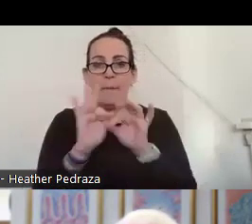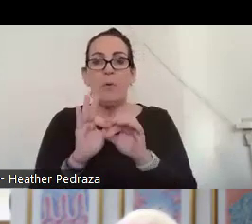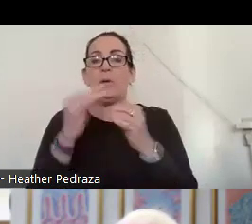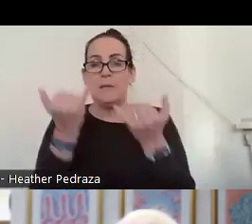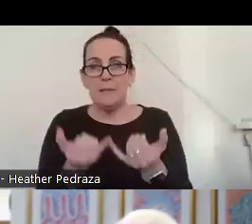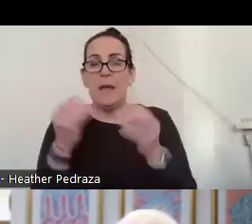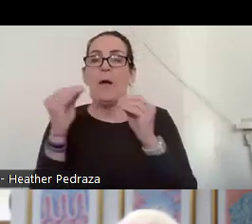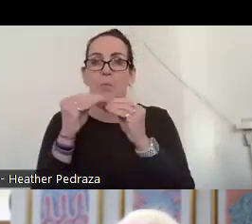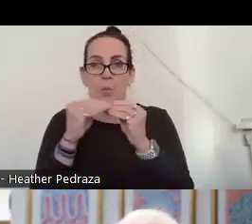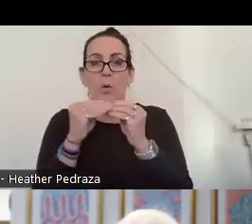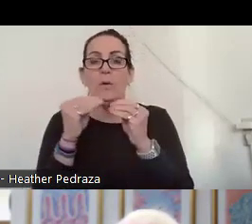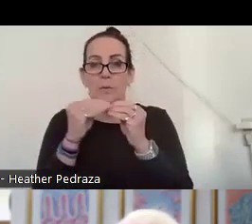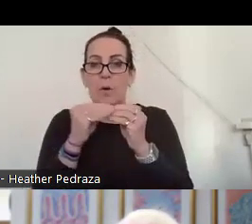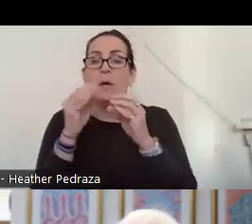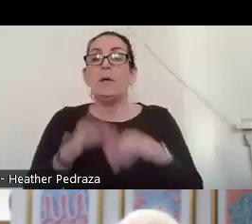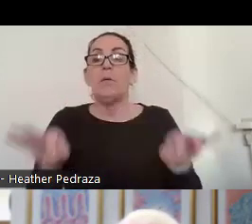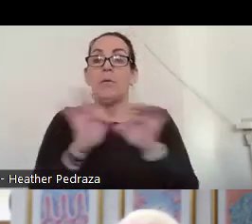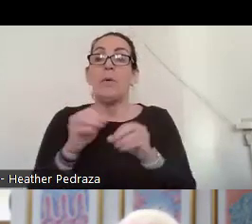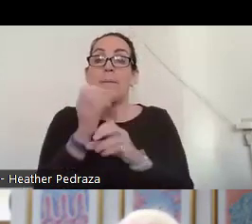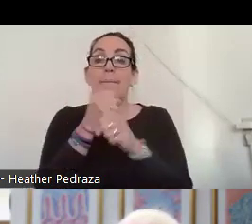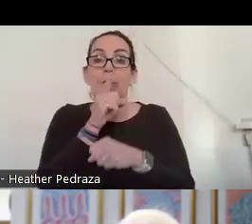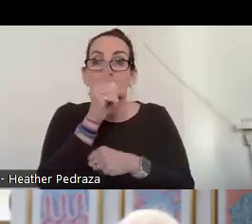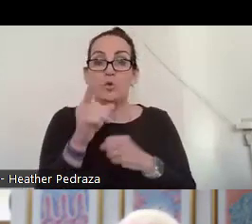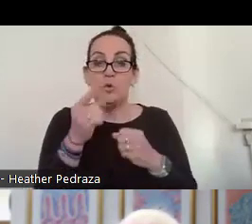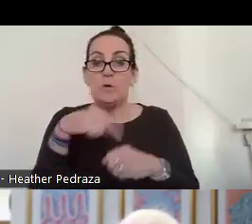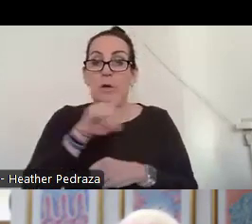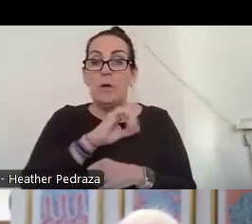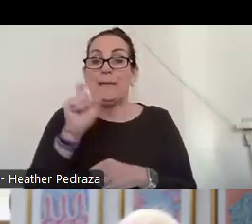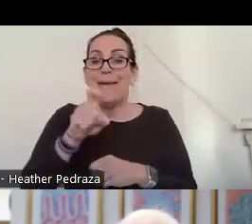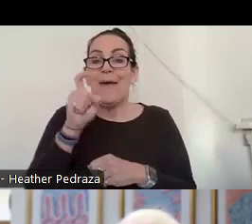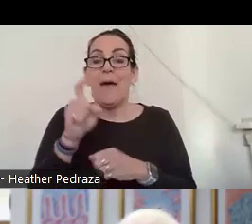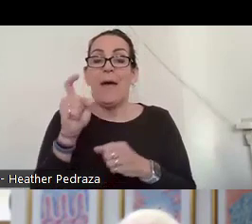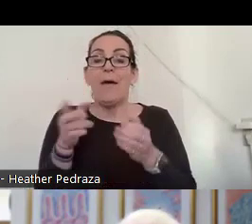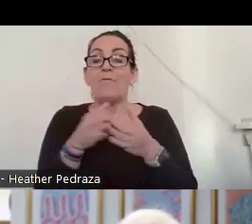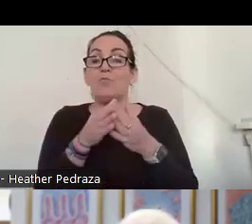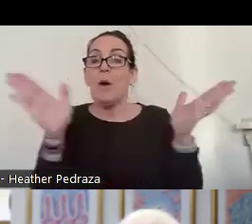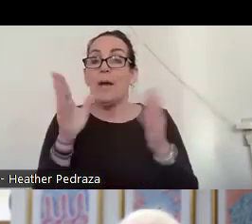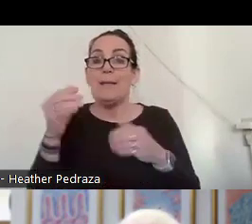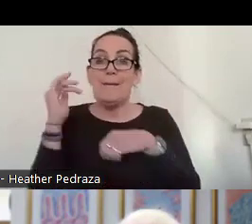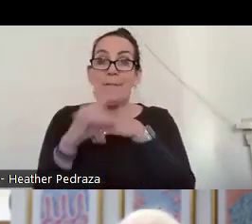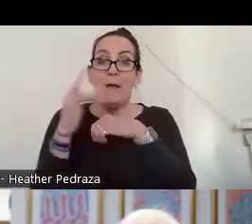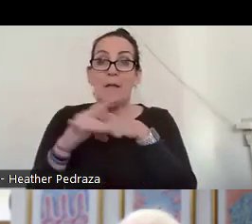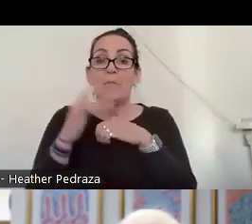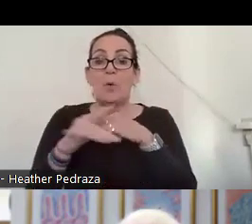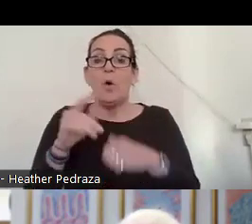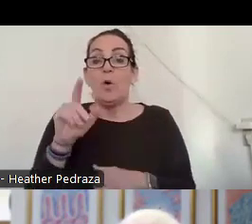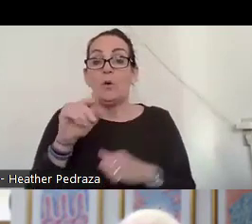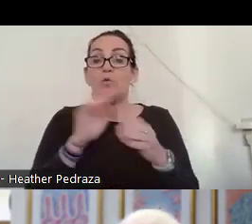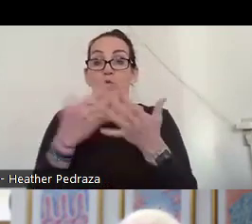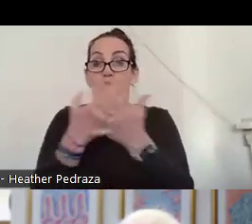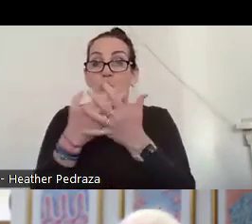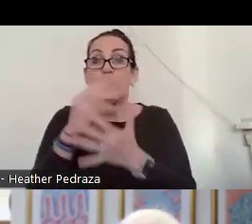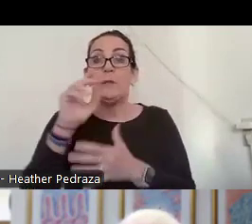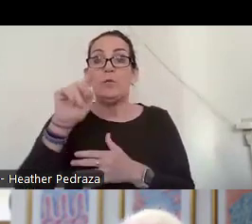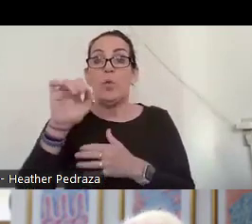of that, and we need to be making sure that we have widely available screening tools that are appropriate for different communities because there are